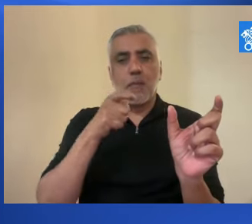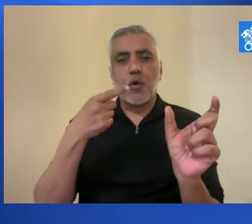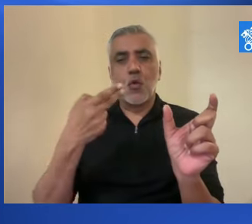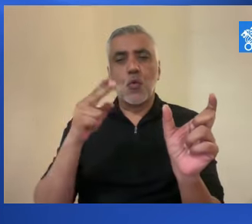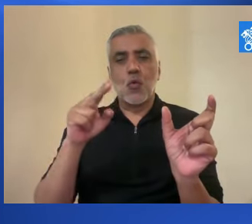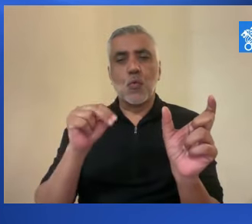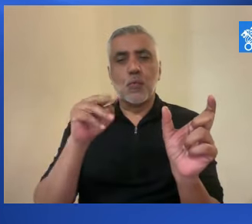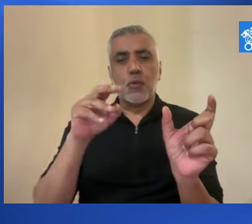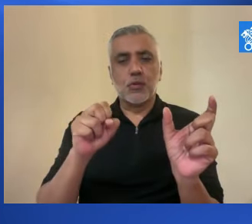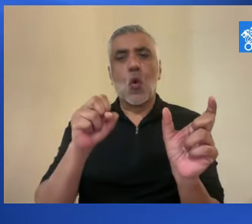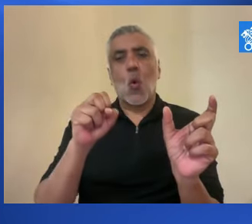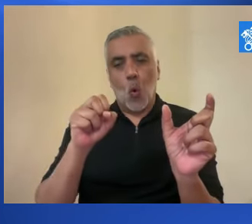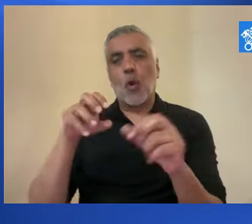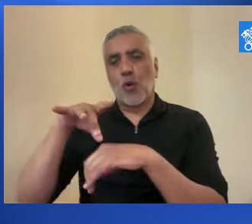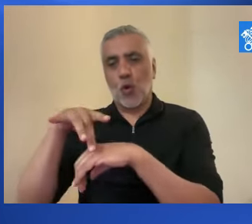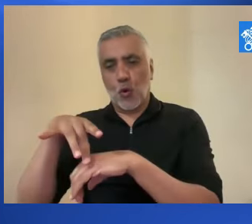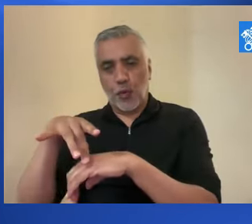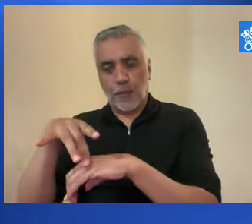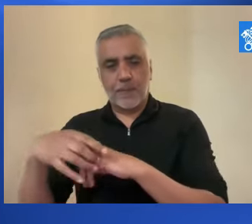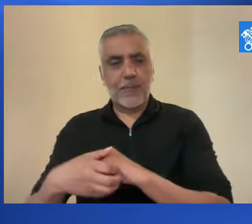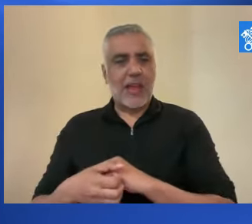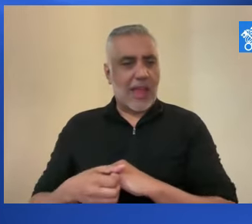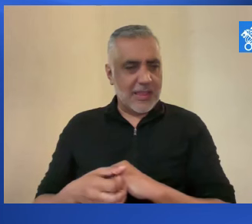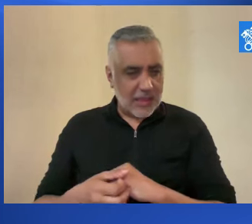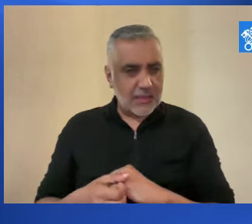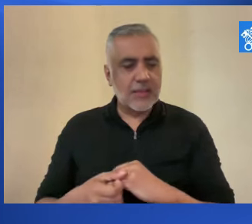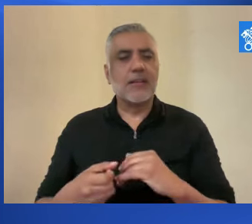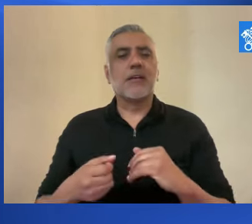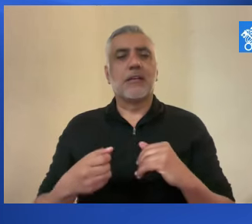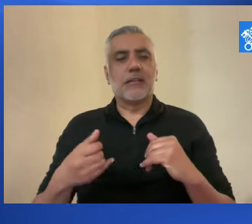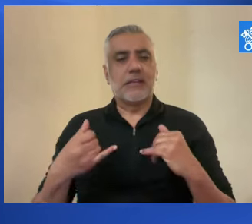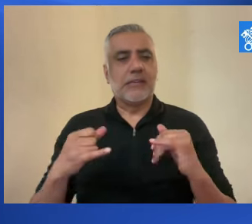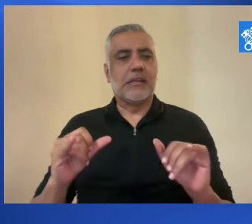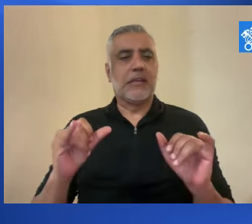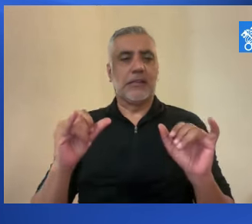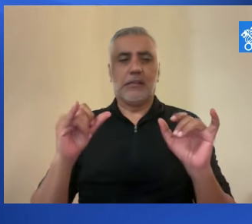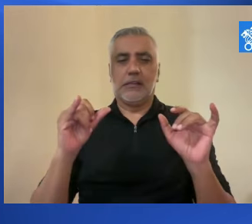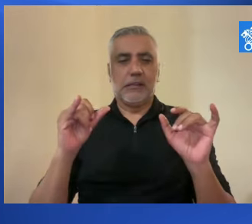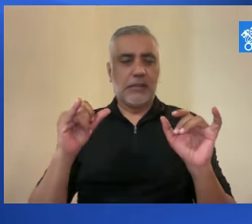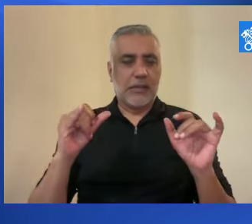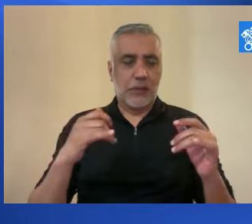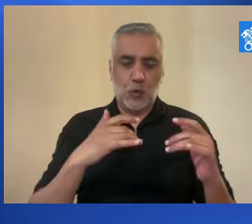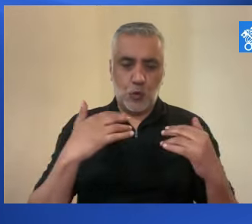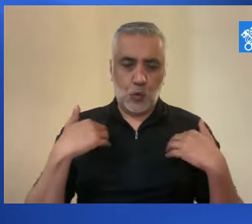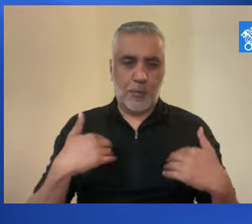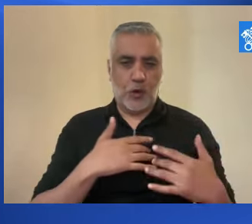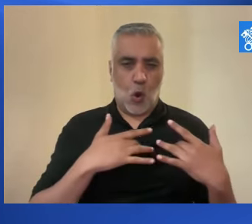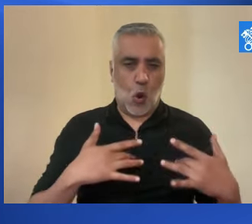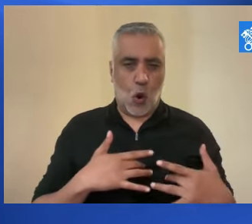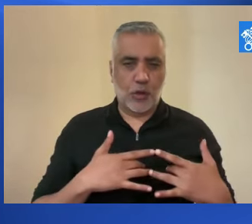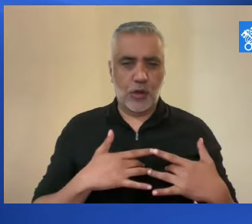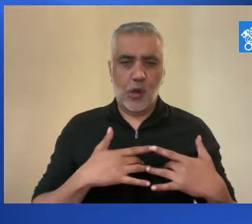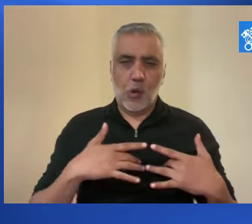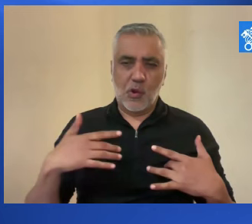yet, in the human heart, we often arise the delirium of omnipotence, which is